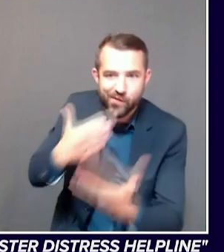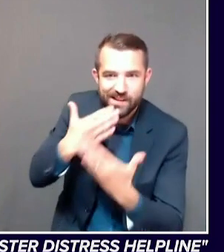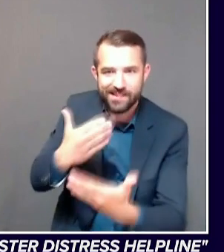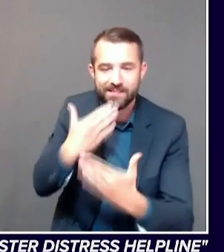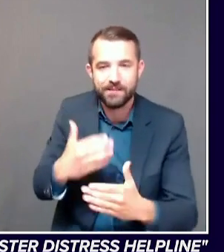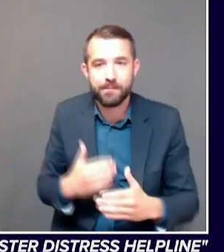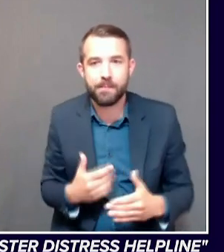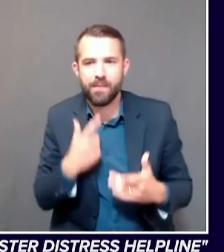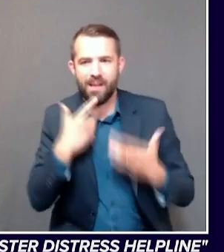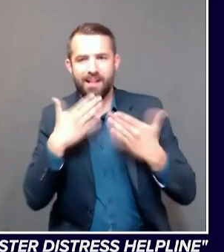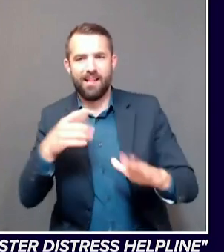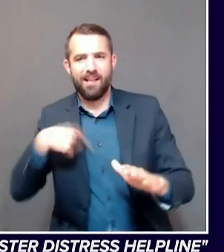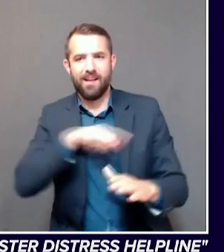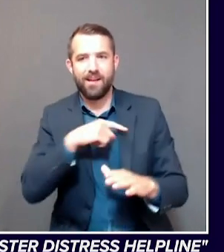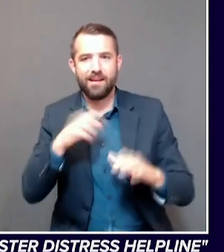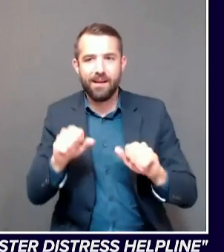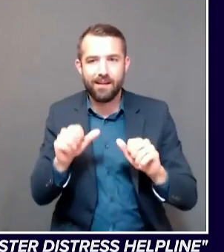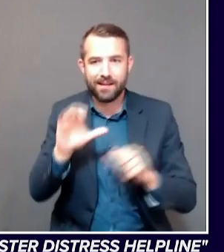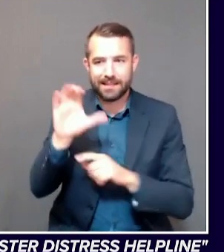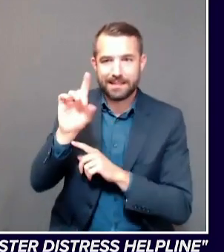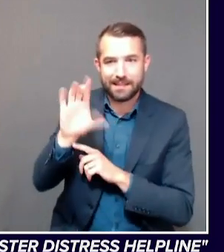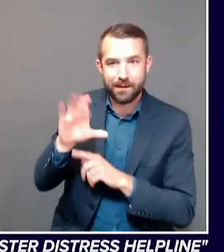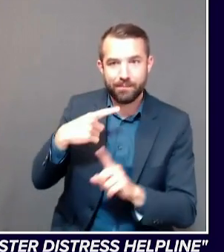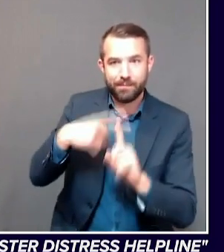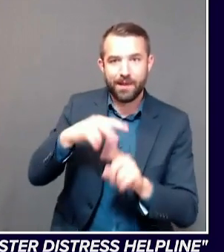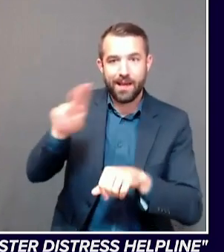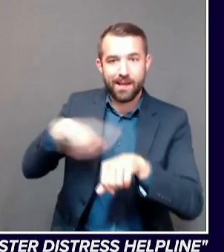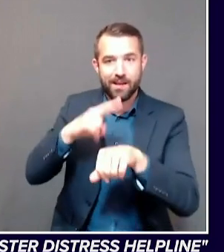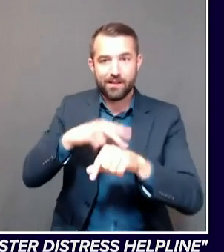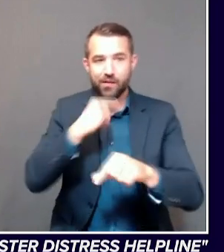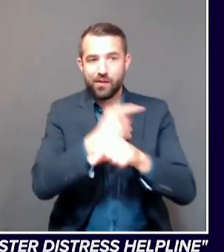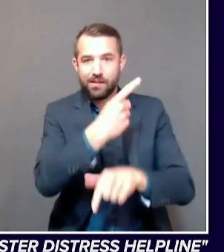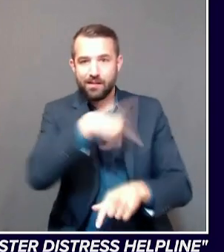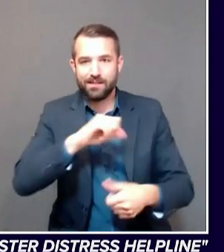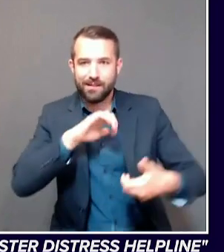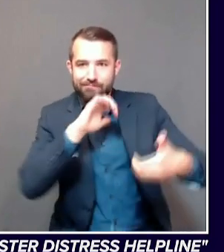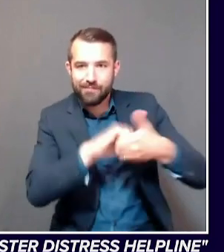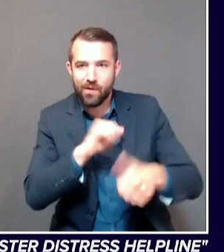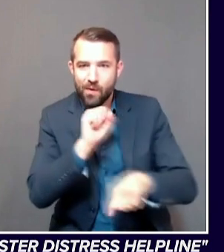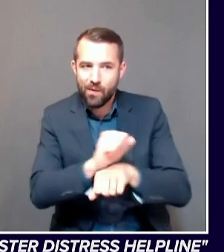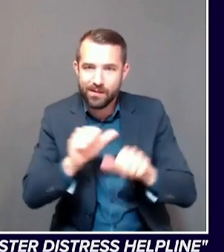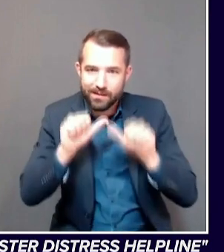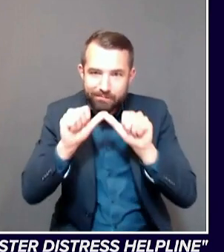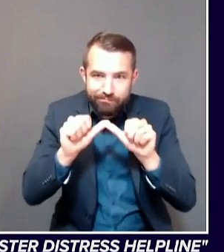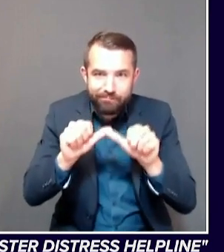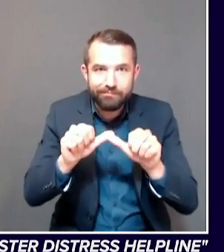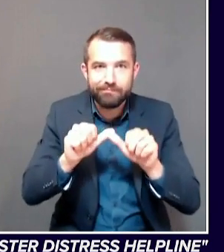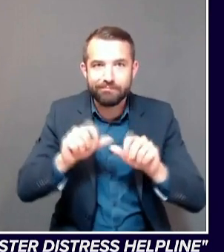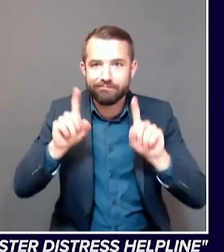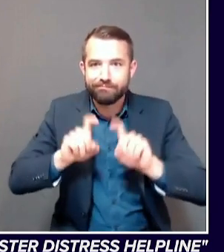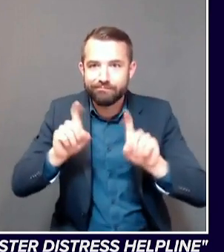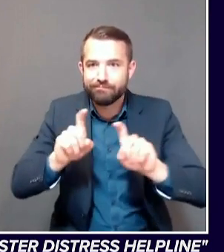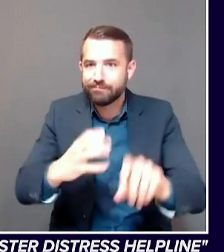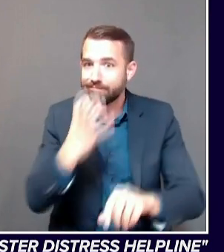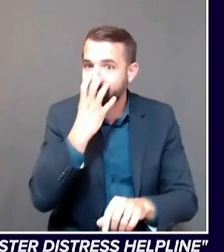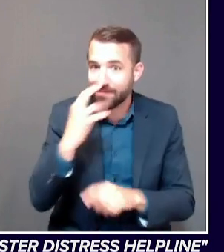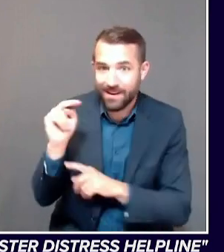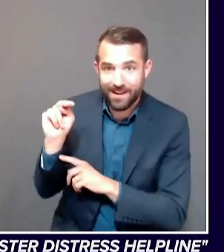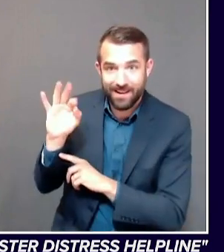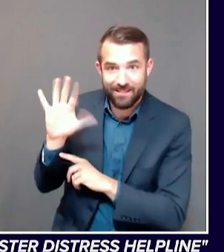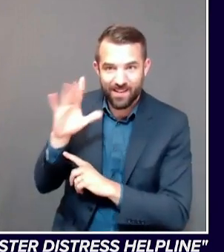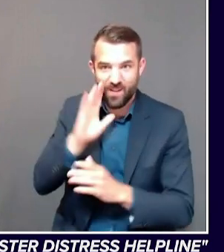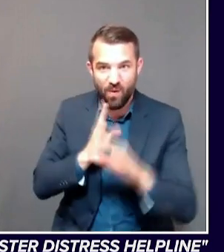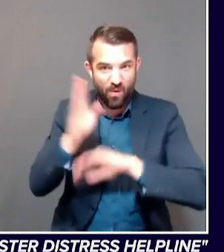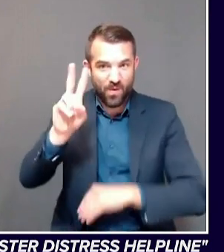Guard overall, to fit test now over 2,000 people across the state. In addition, we've also supplied